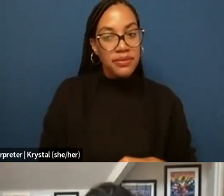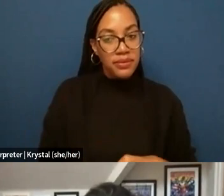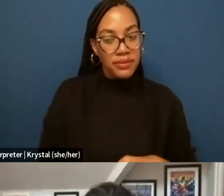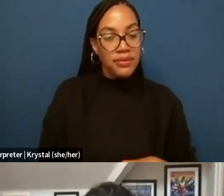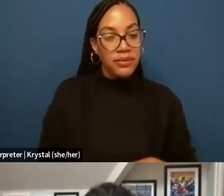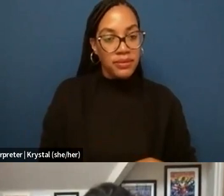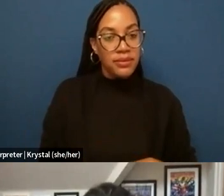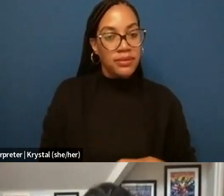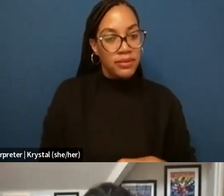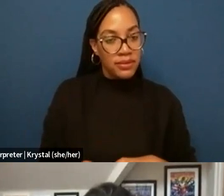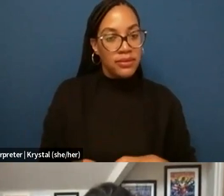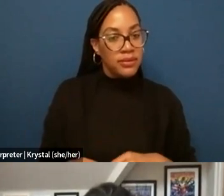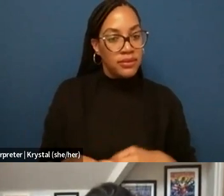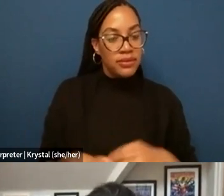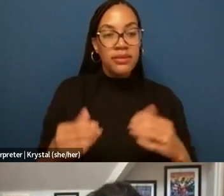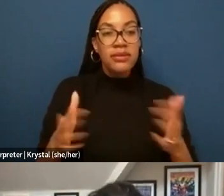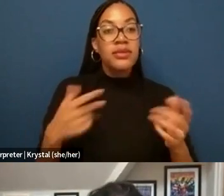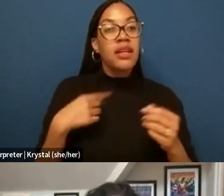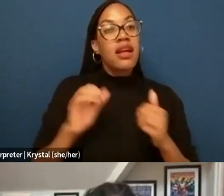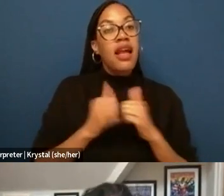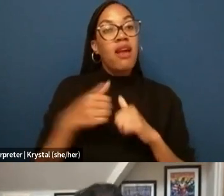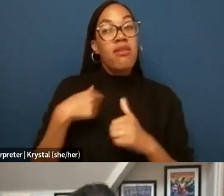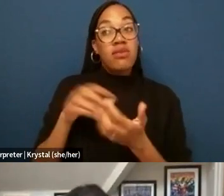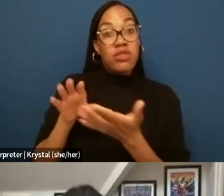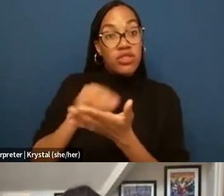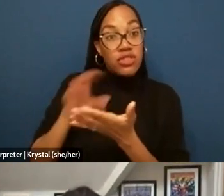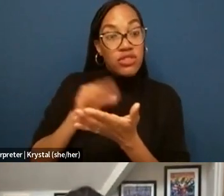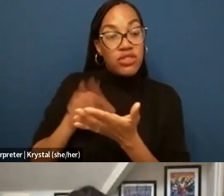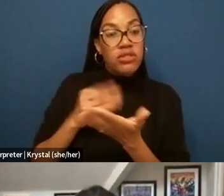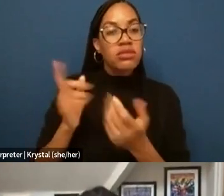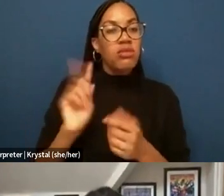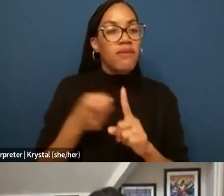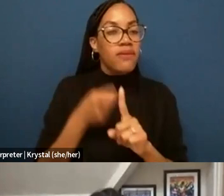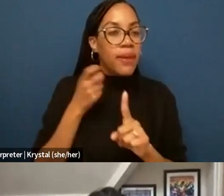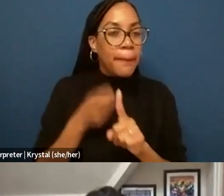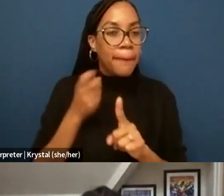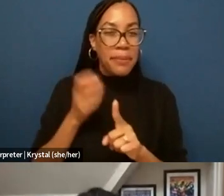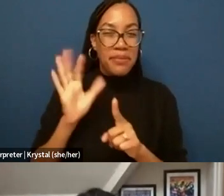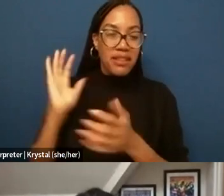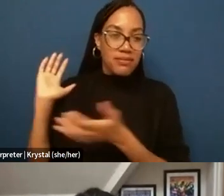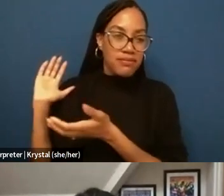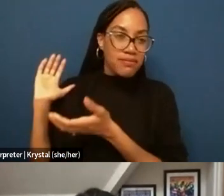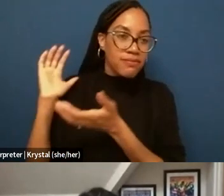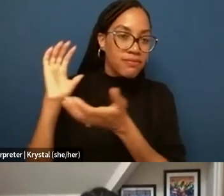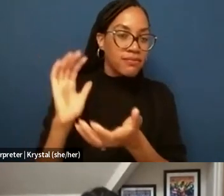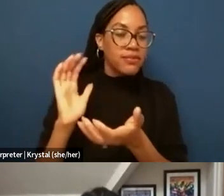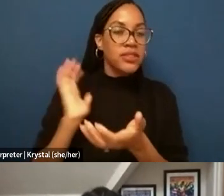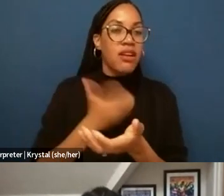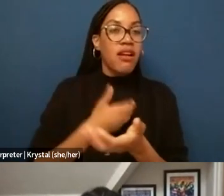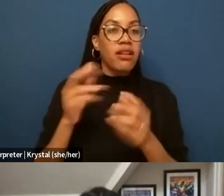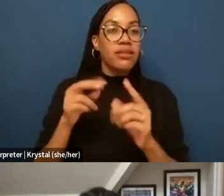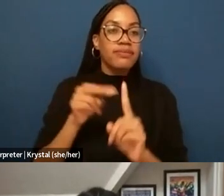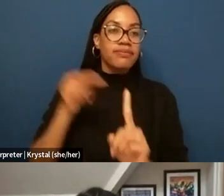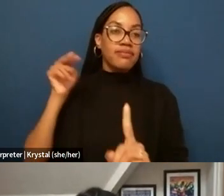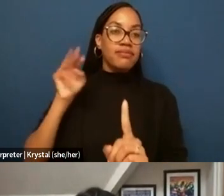from and my learnings are really from the wider MAD movement spaces, and I attribute a lot